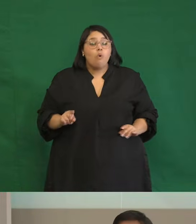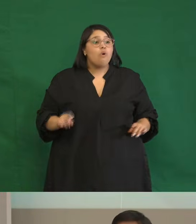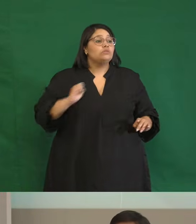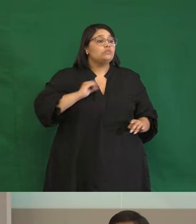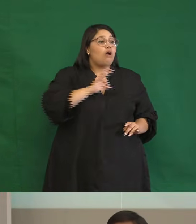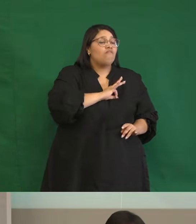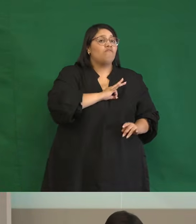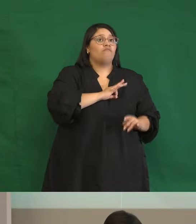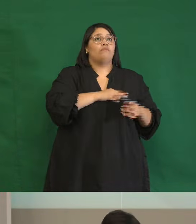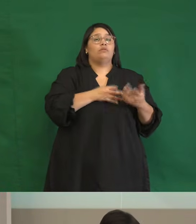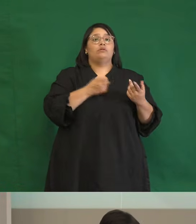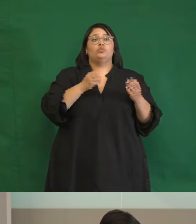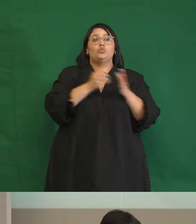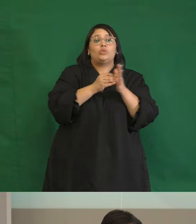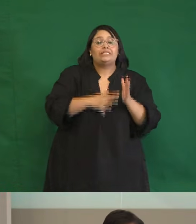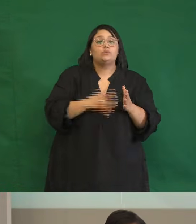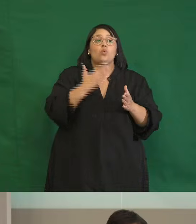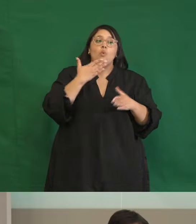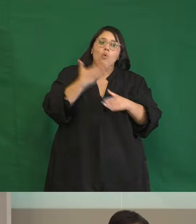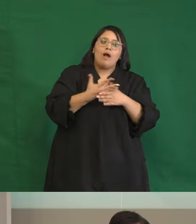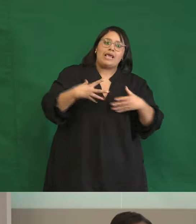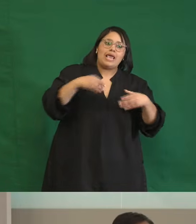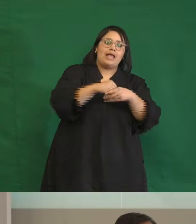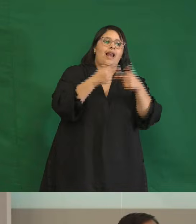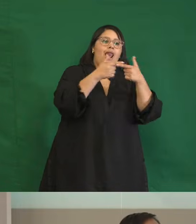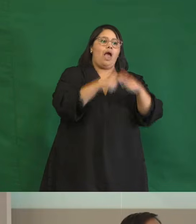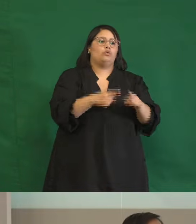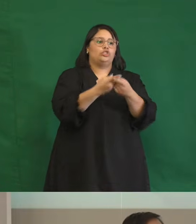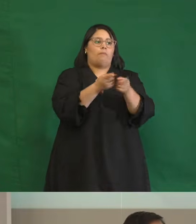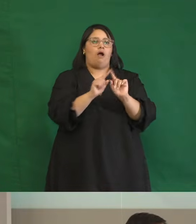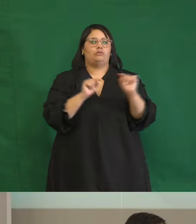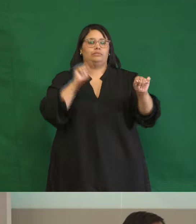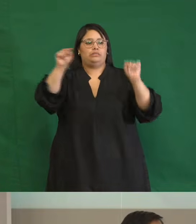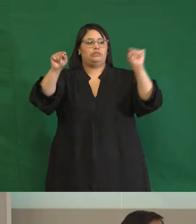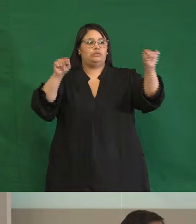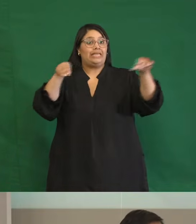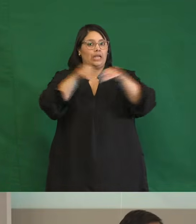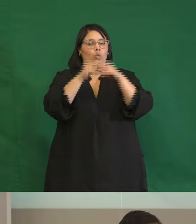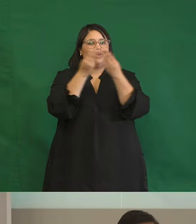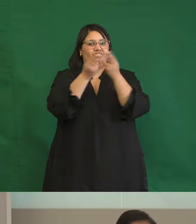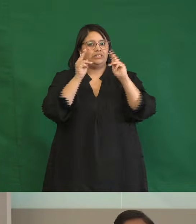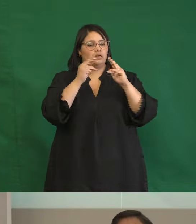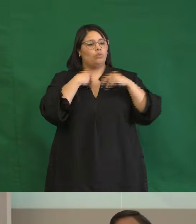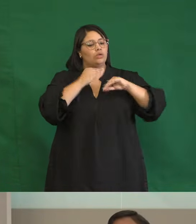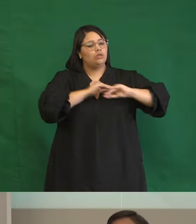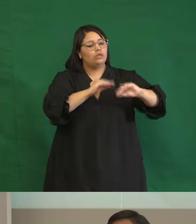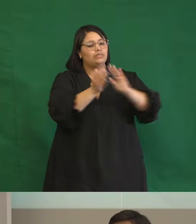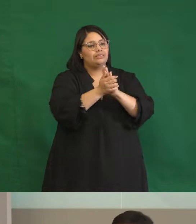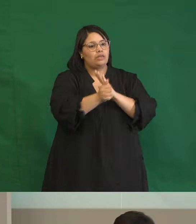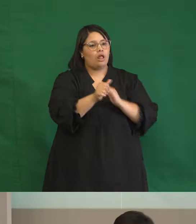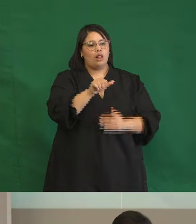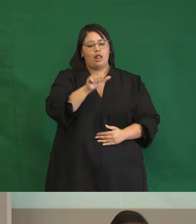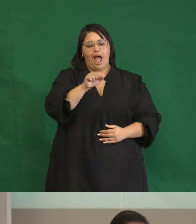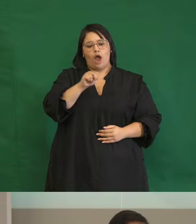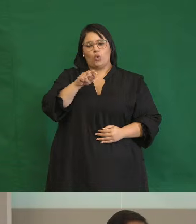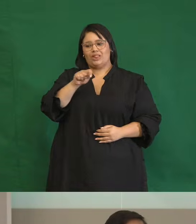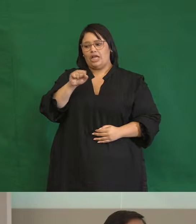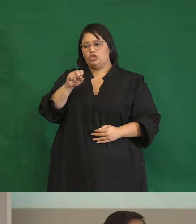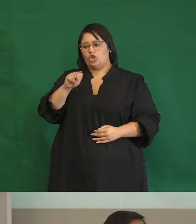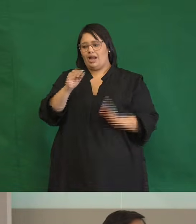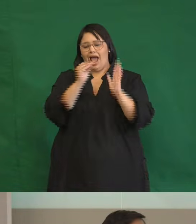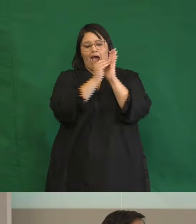at especially language departments at universities with skills in annotation, in definition